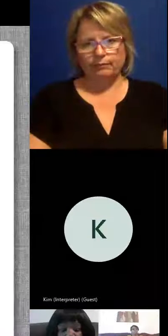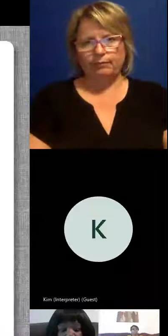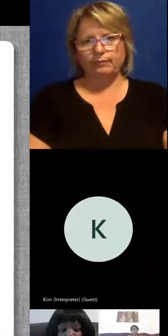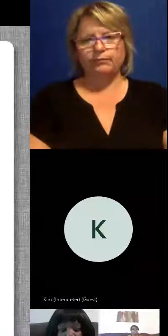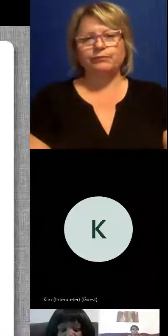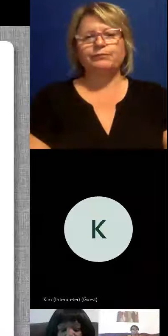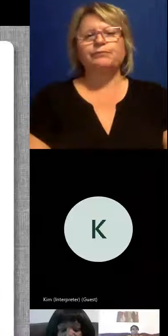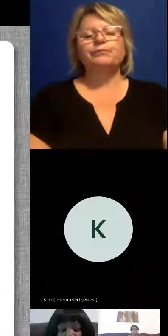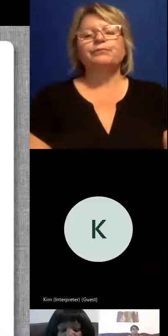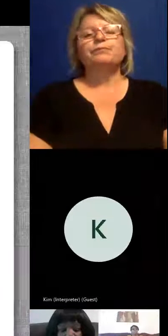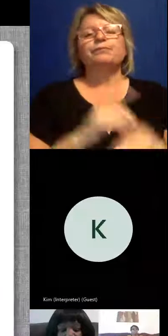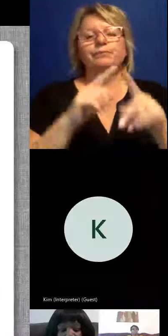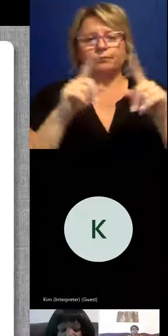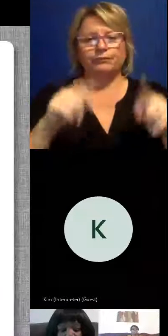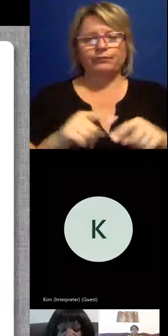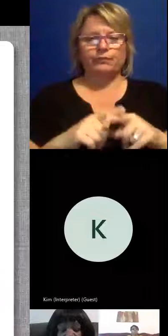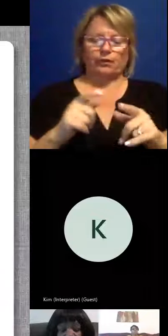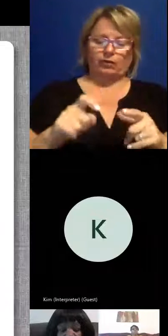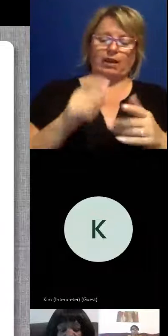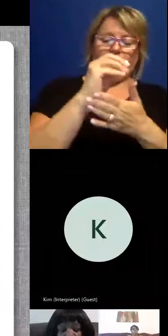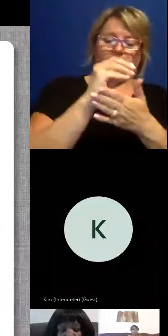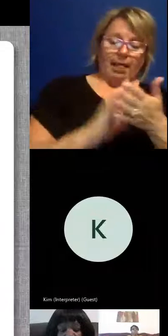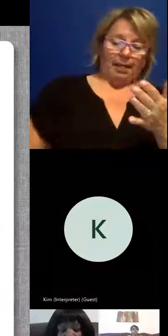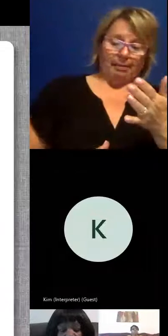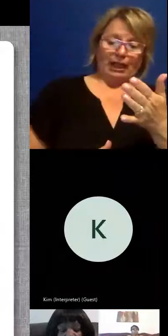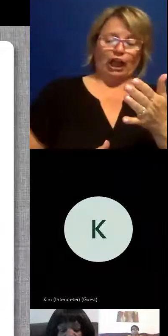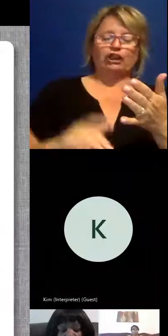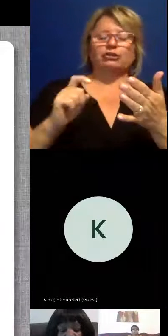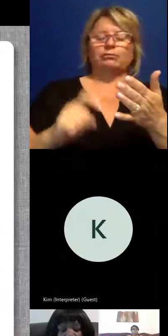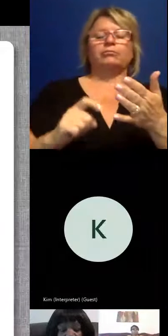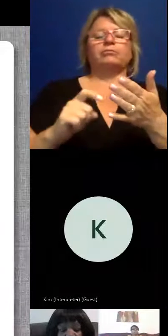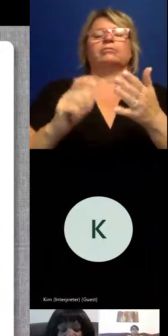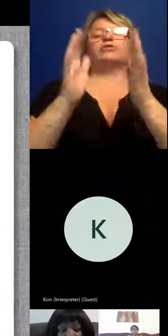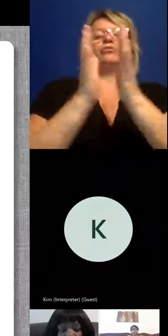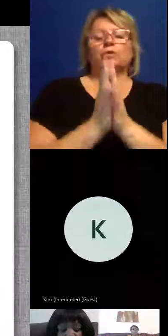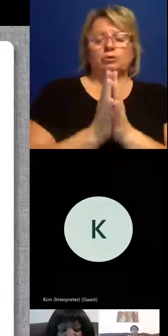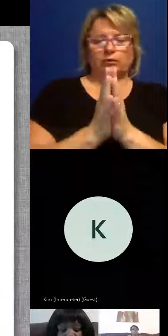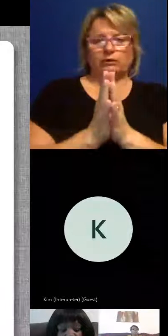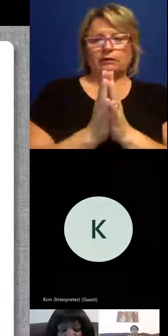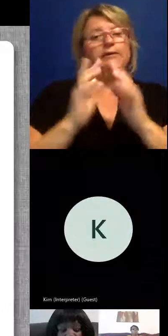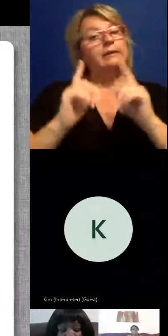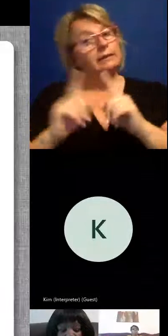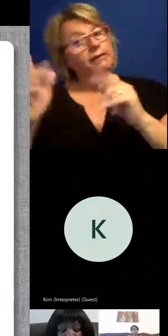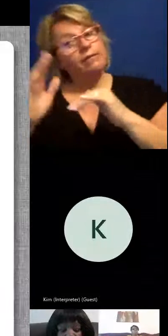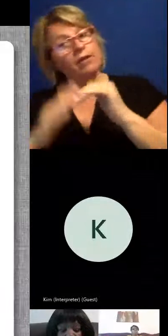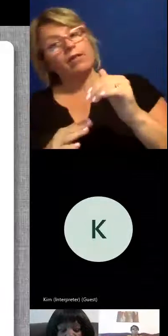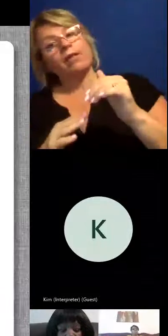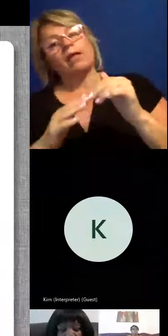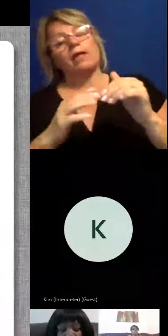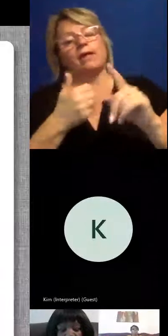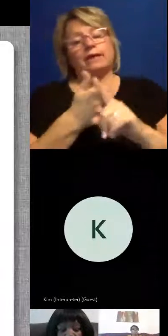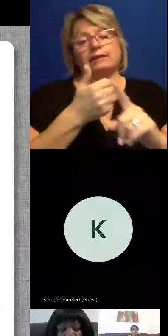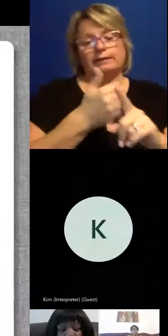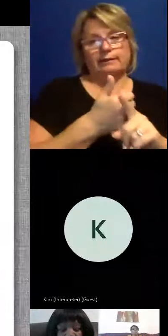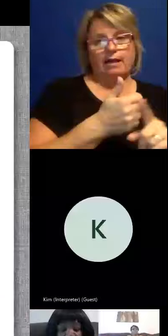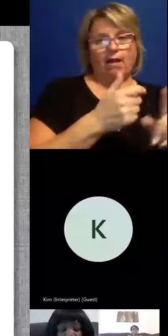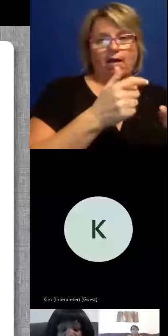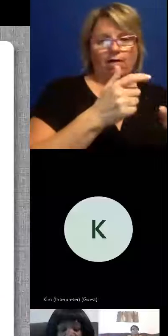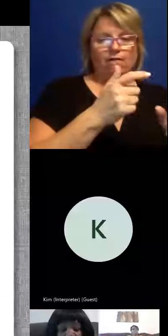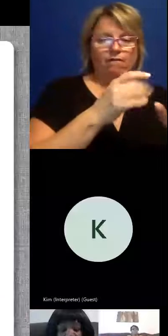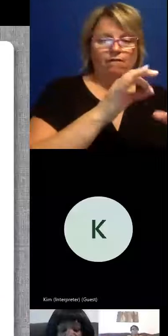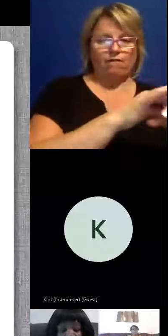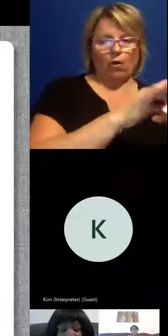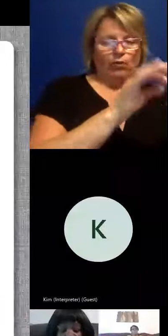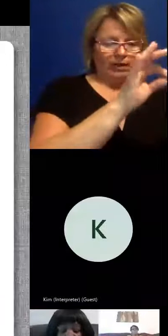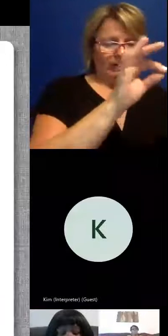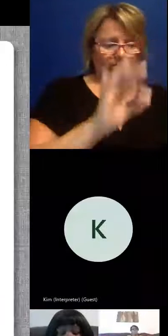application, a request for the absentee vote ballot, which is different from the absentee ballot itself.